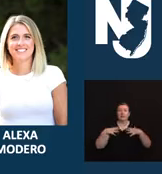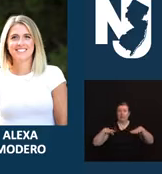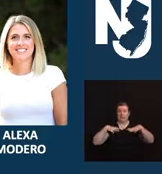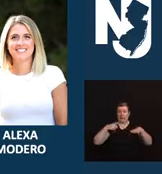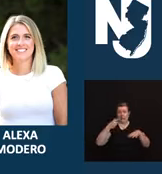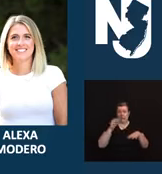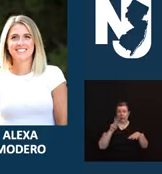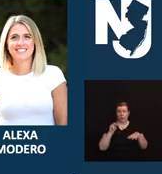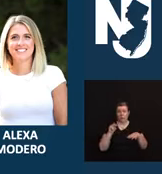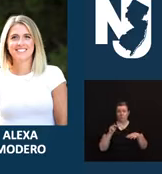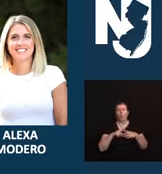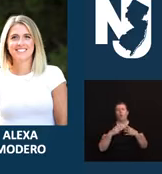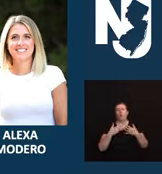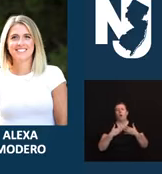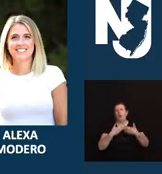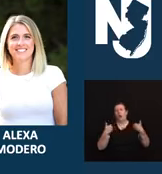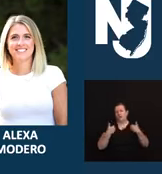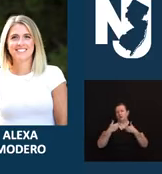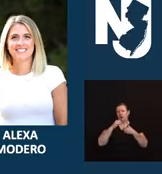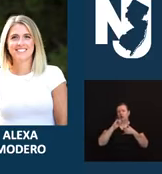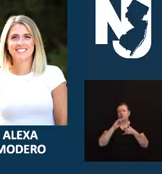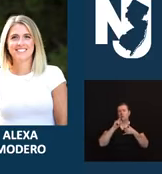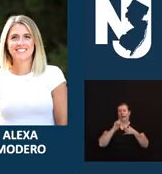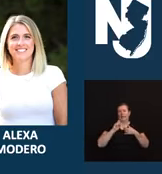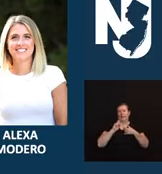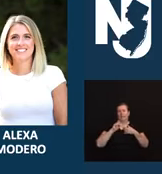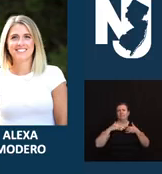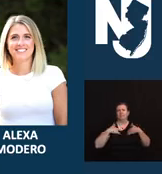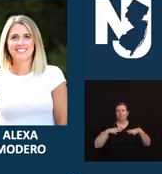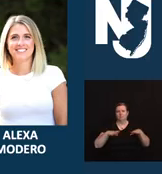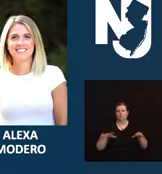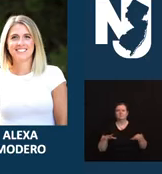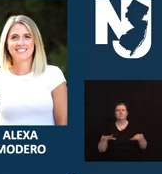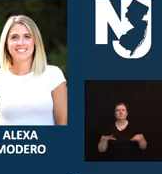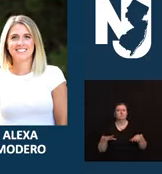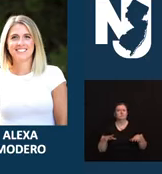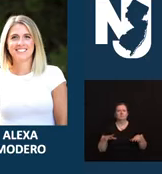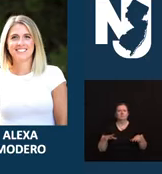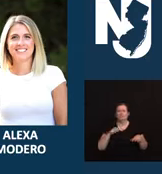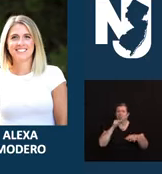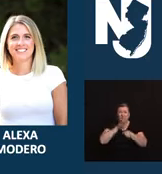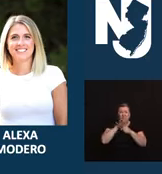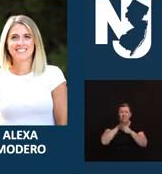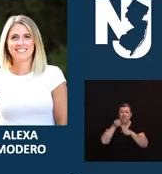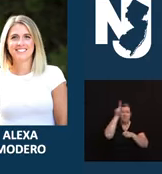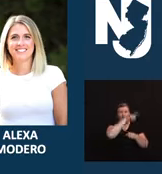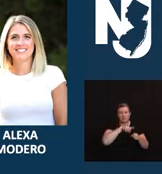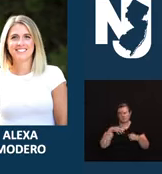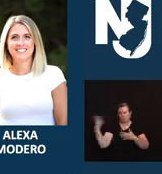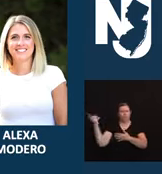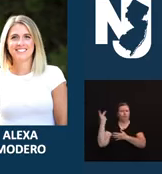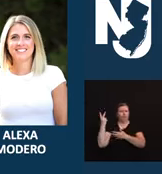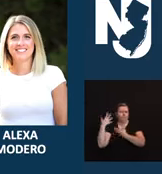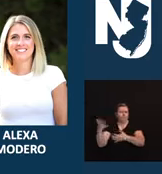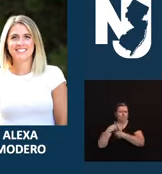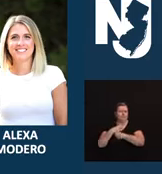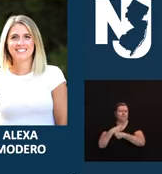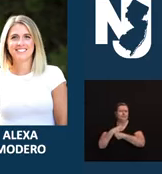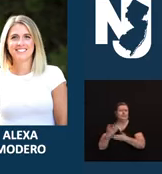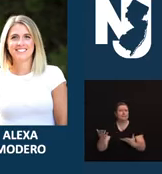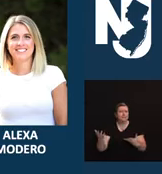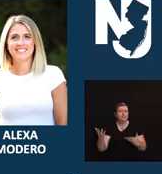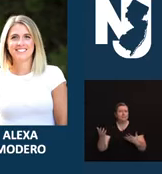into a big area of shortage in our personal protective equipment array. Thanks to a grant from the EDA